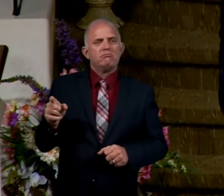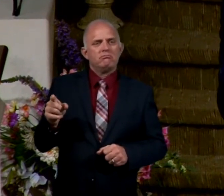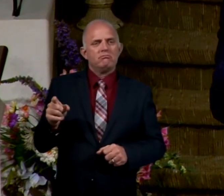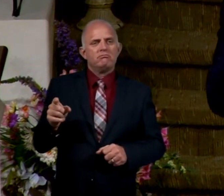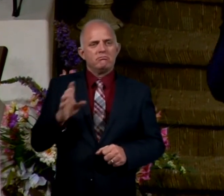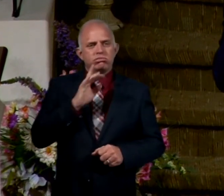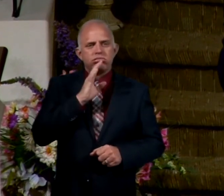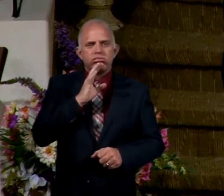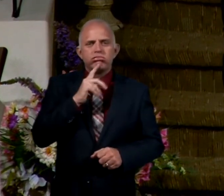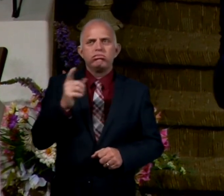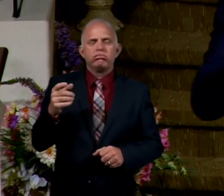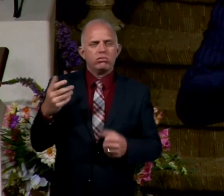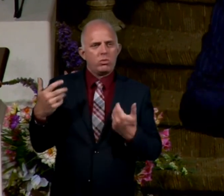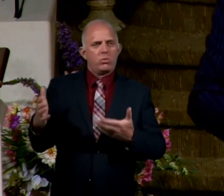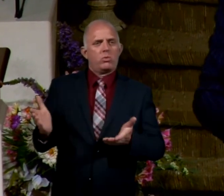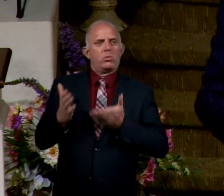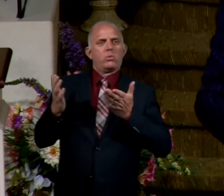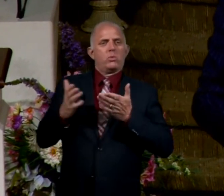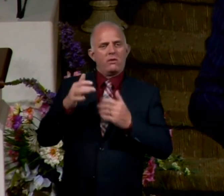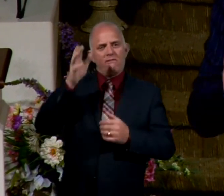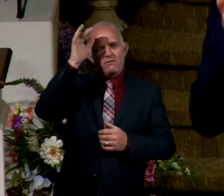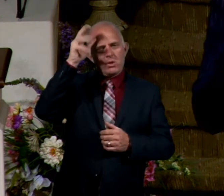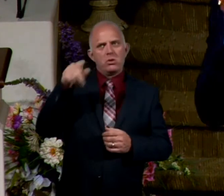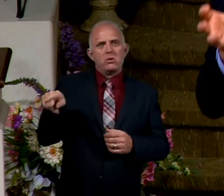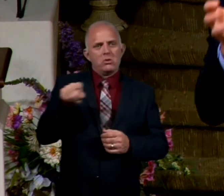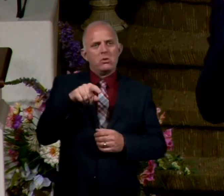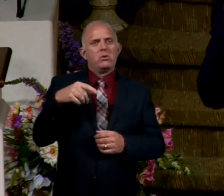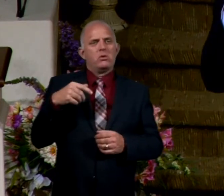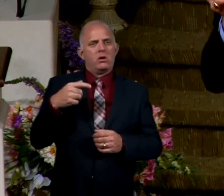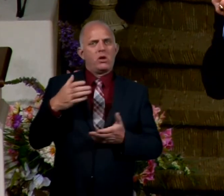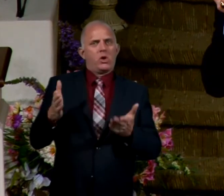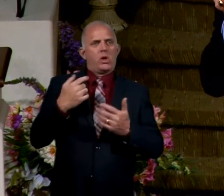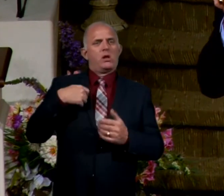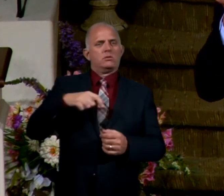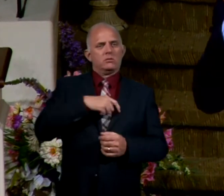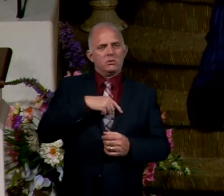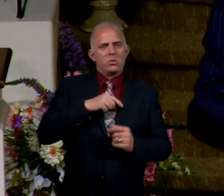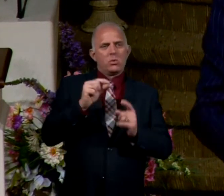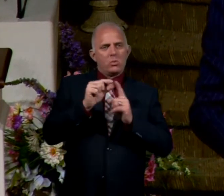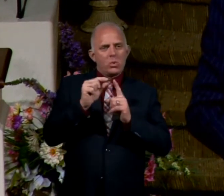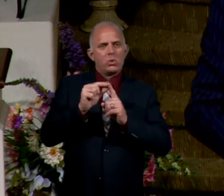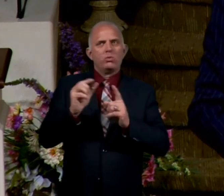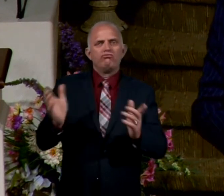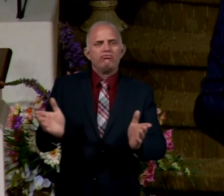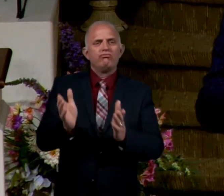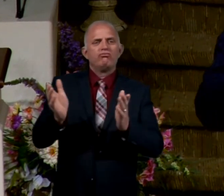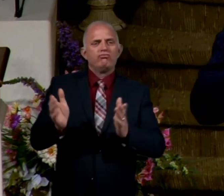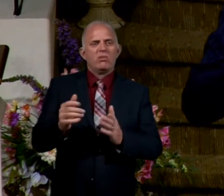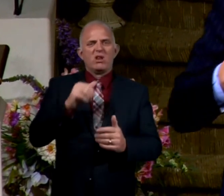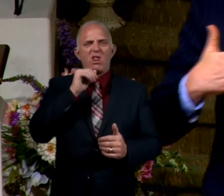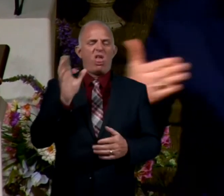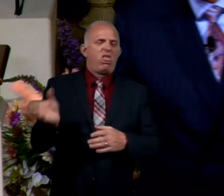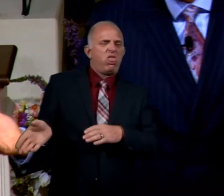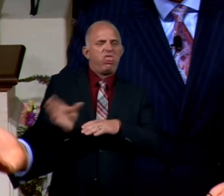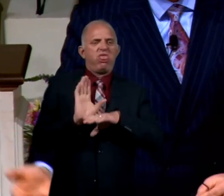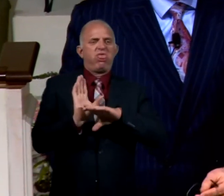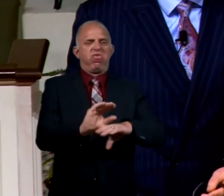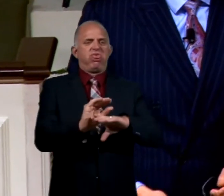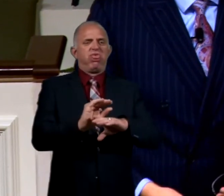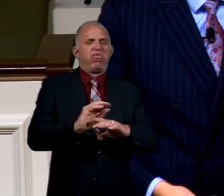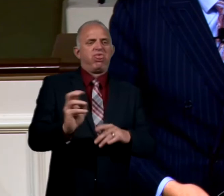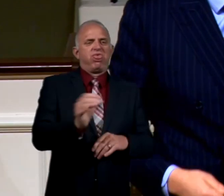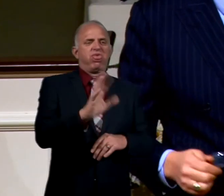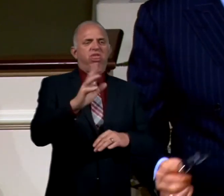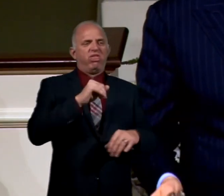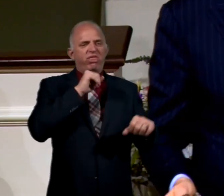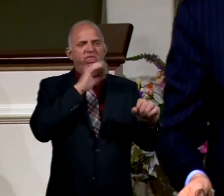strength into dad and speak strength into us. Would say words that would help us and not destroy us. The Bible says, let no corrupt